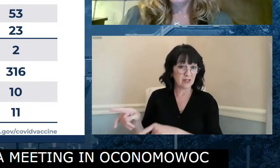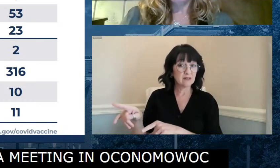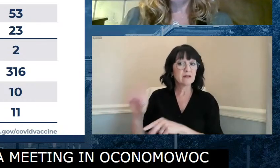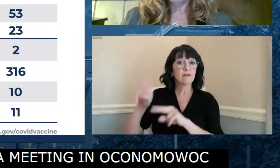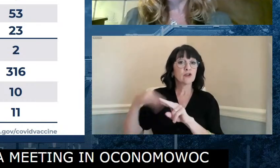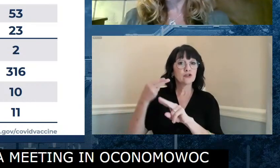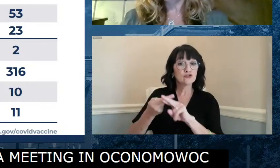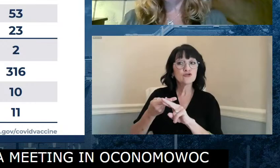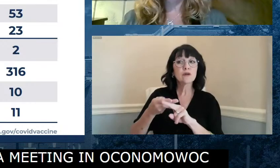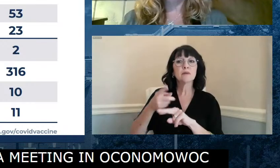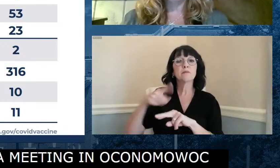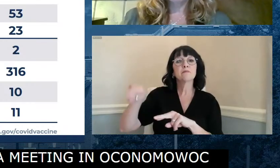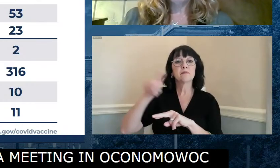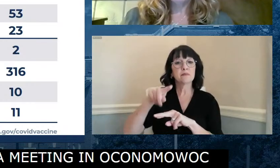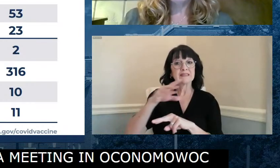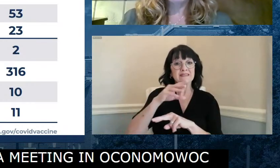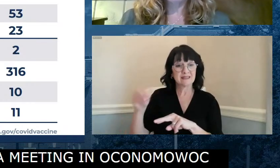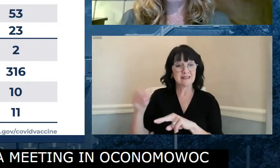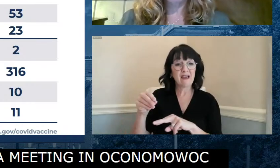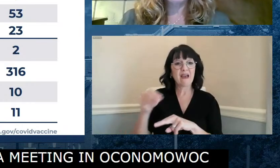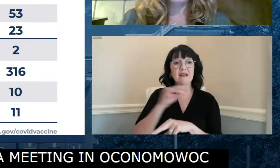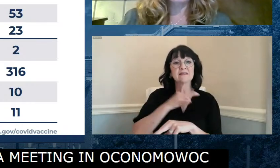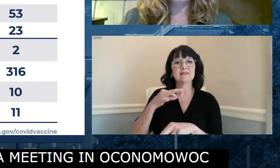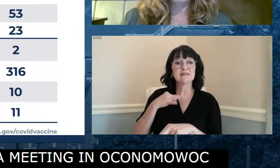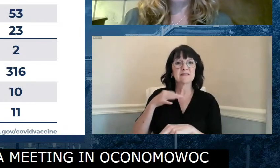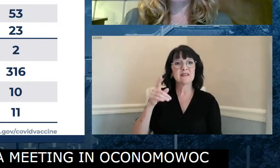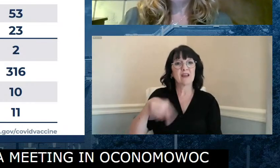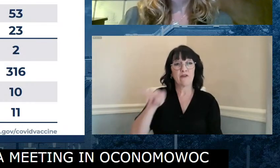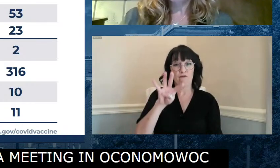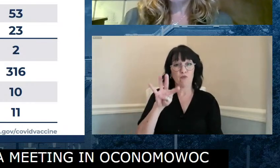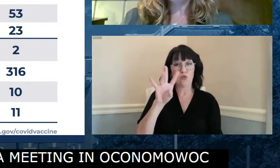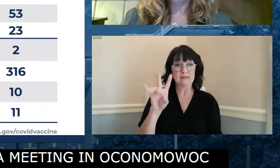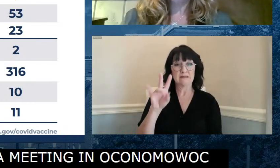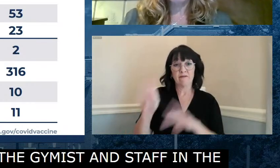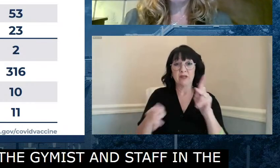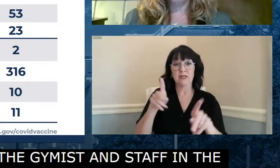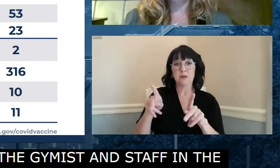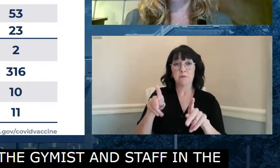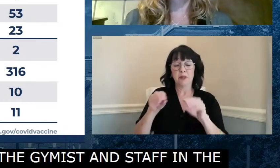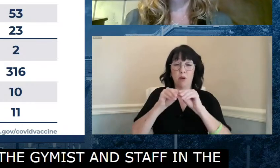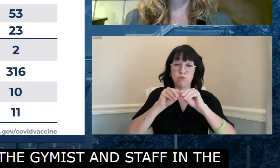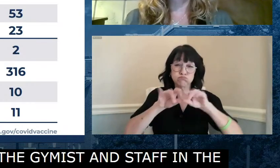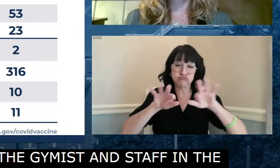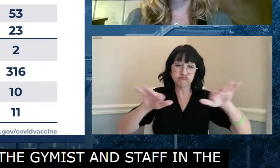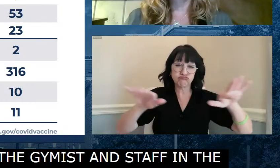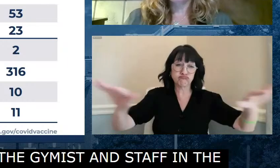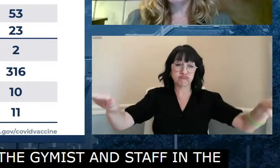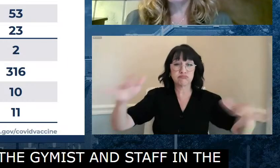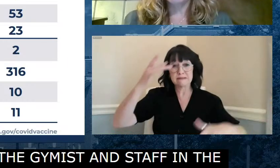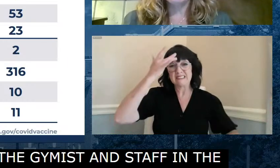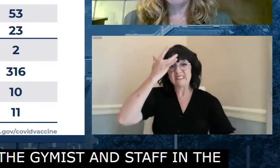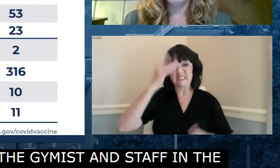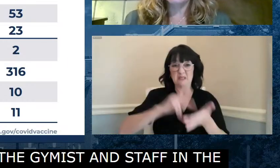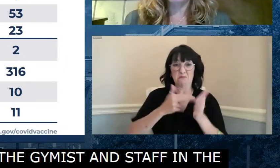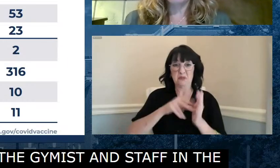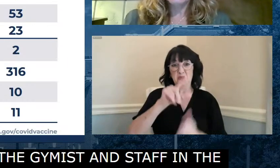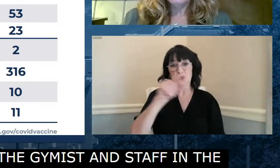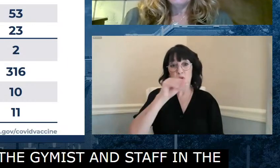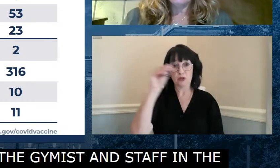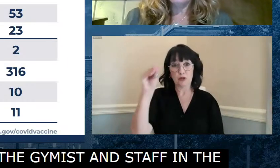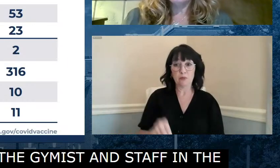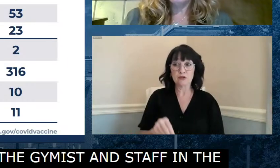facility, became positive for COVID-19. So approximately 20% of the people in the facility became